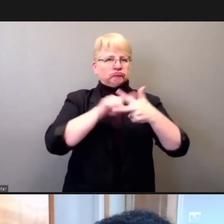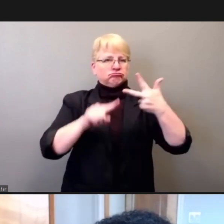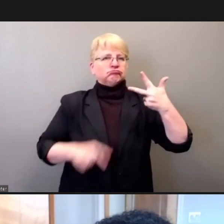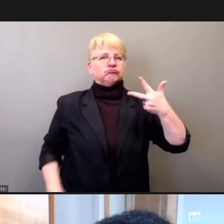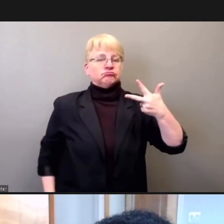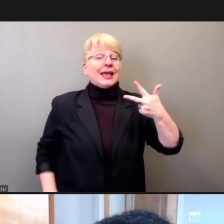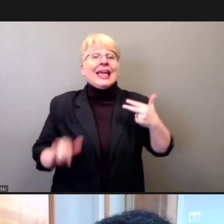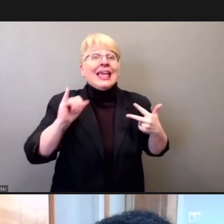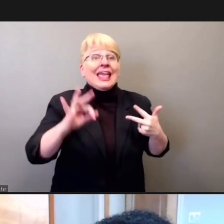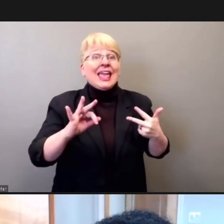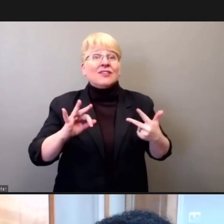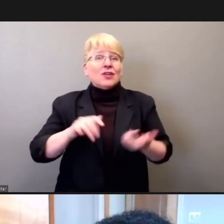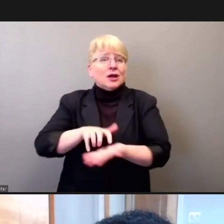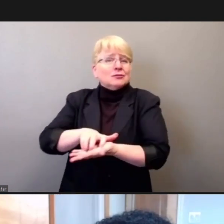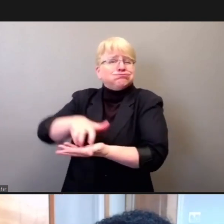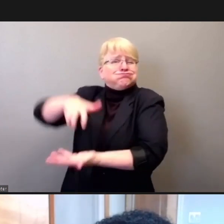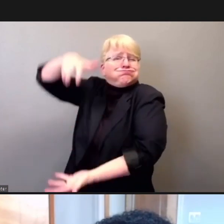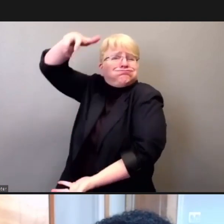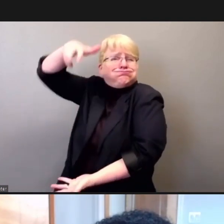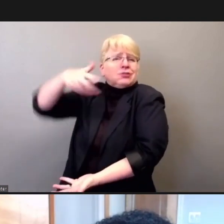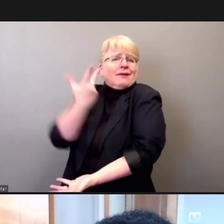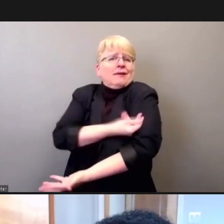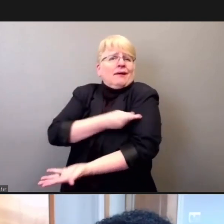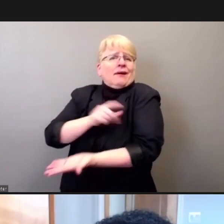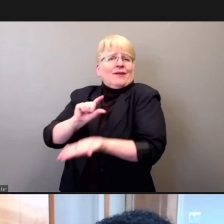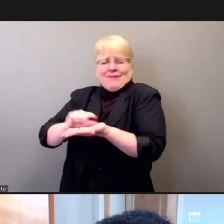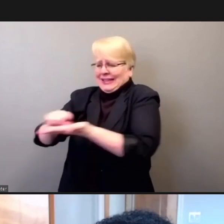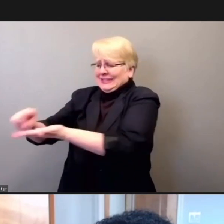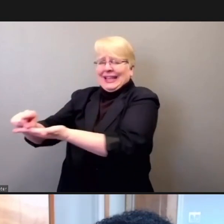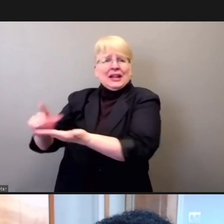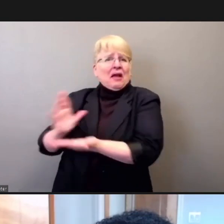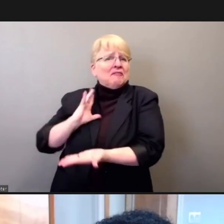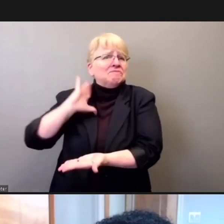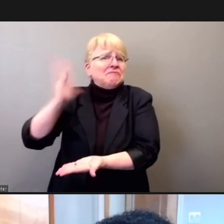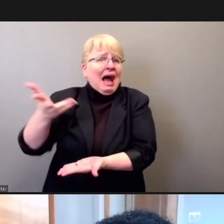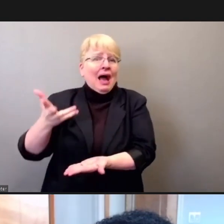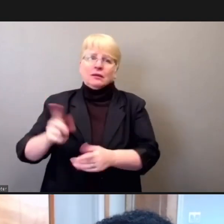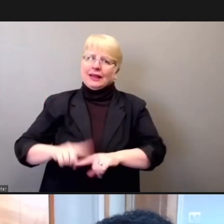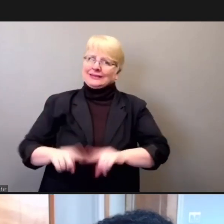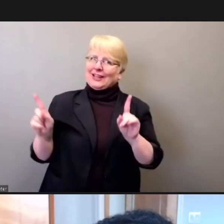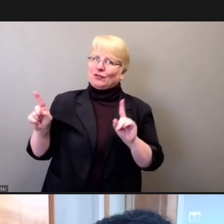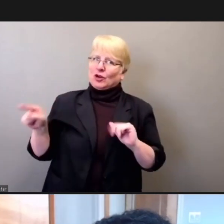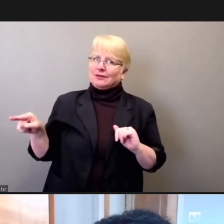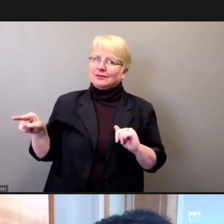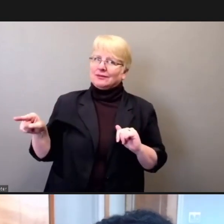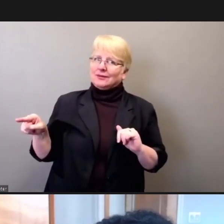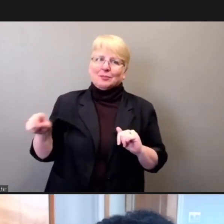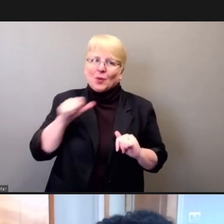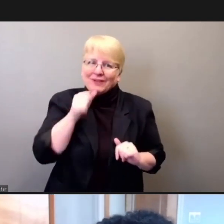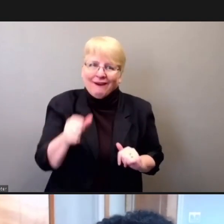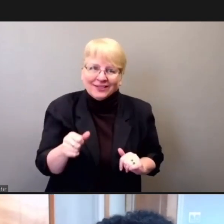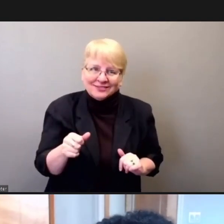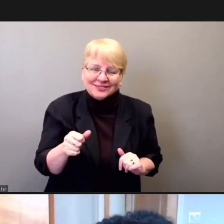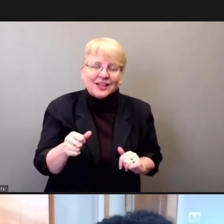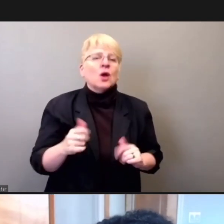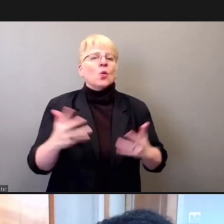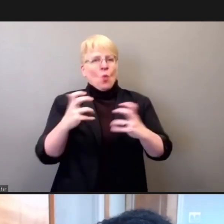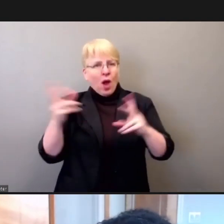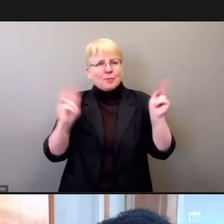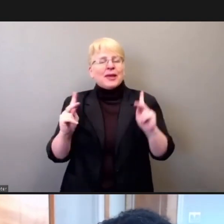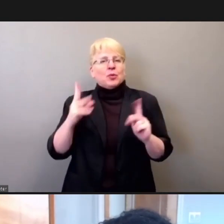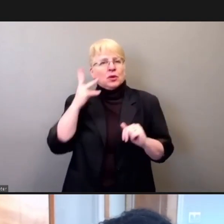different situation. We want people to have ease of access, and we want them to get vaccinated. That's what we want. And hospitals